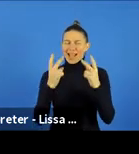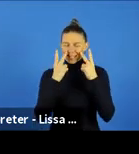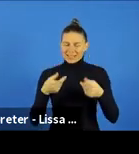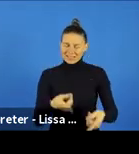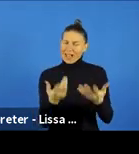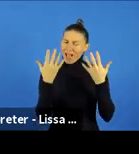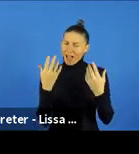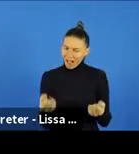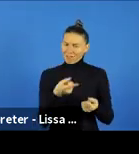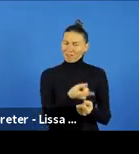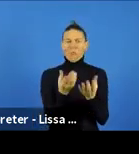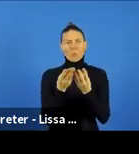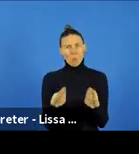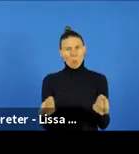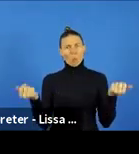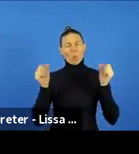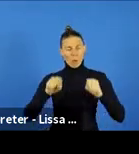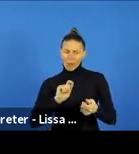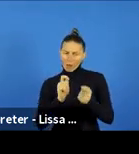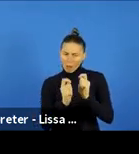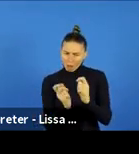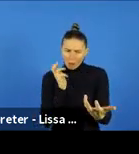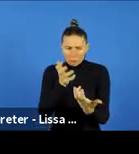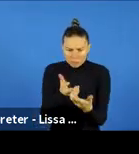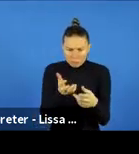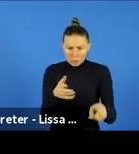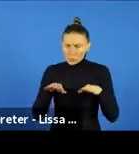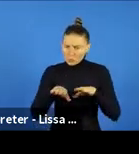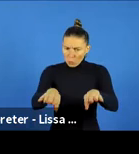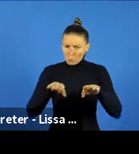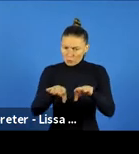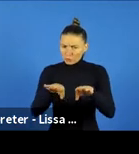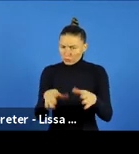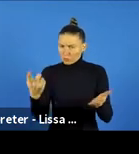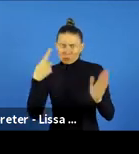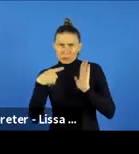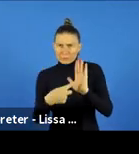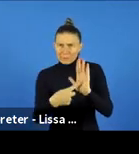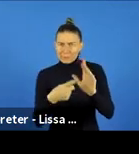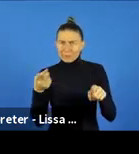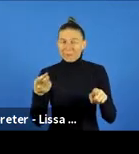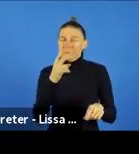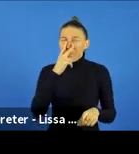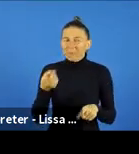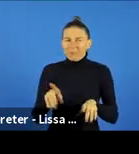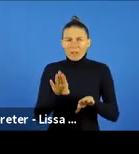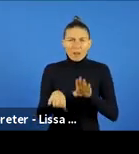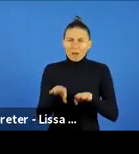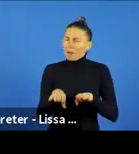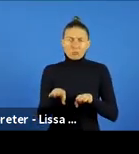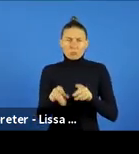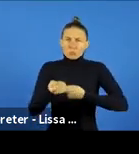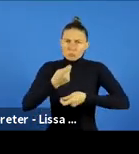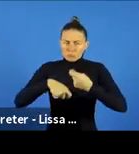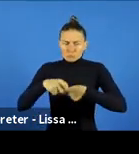solution is a new adaptations for the sewing machines. Basically, it replaces the use of your feet by